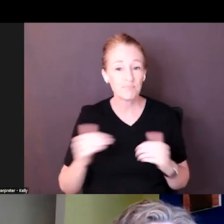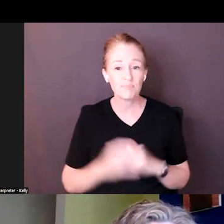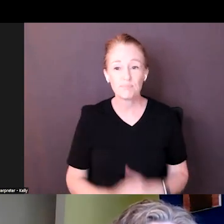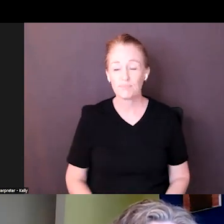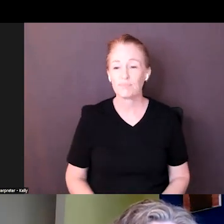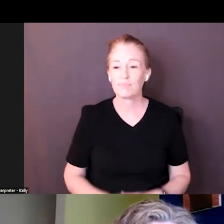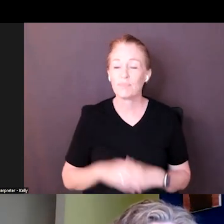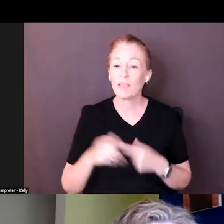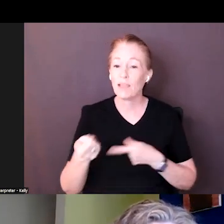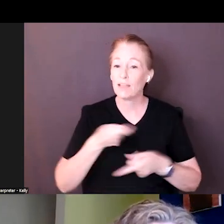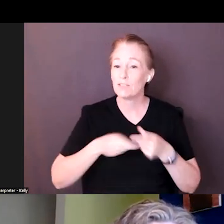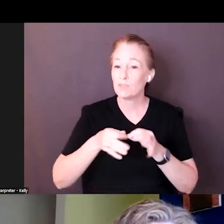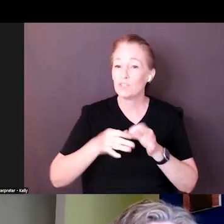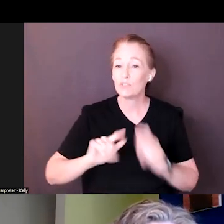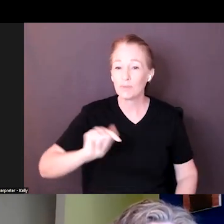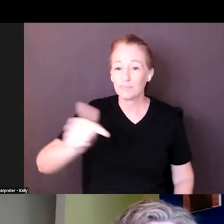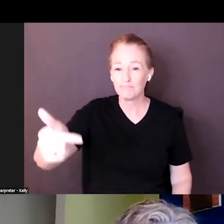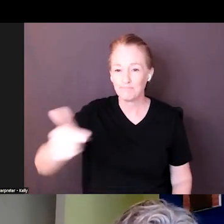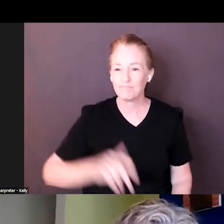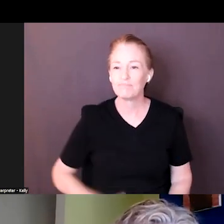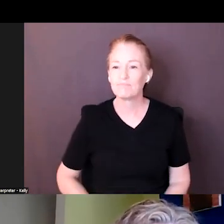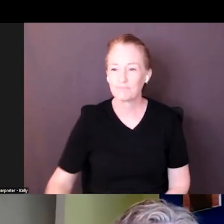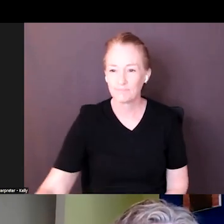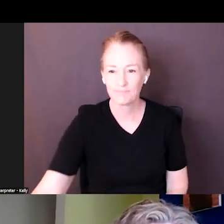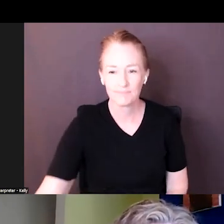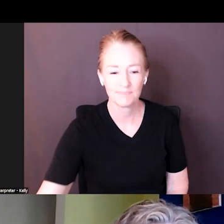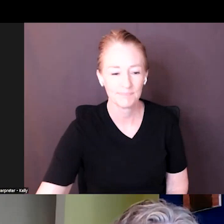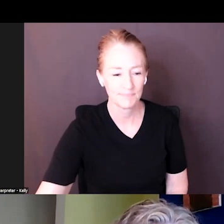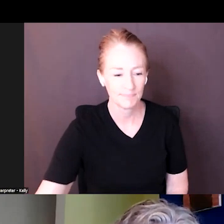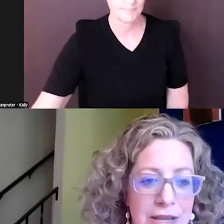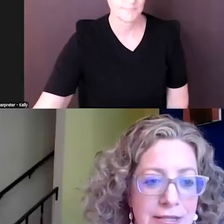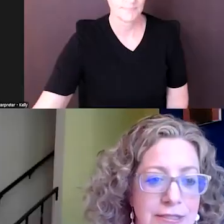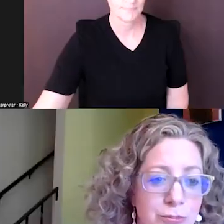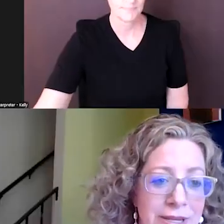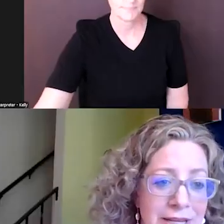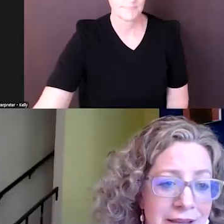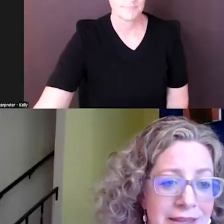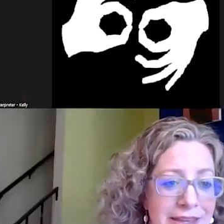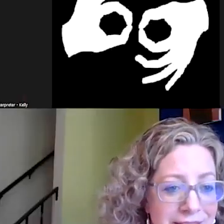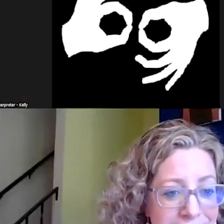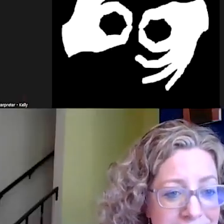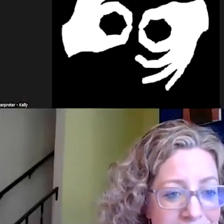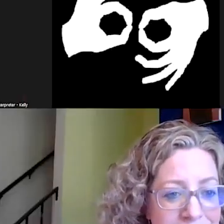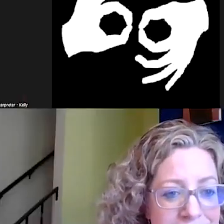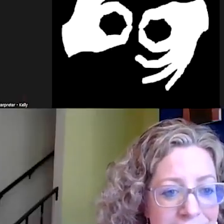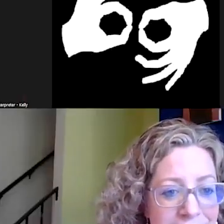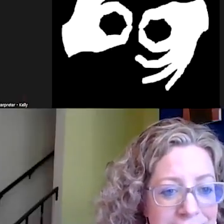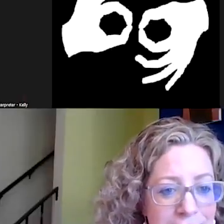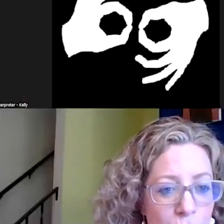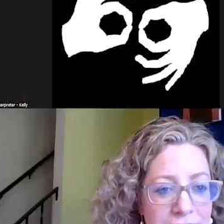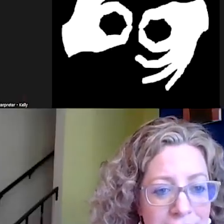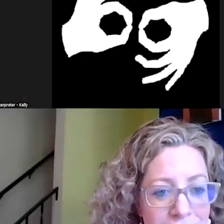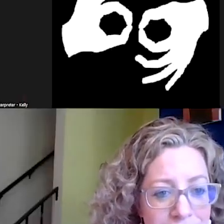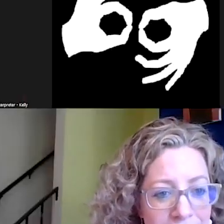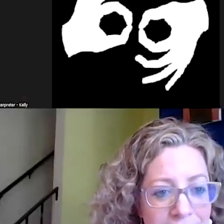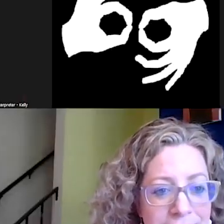Great. And now we're at the Crisis Trivia Hot Seat with Sabrina Taylor. Sabrina is the